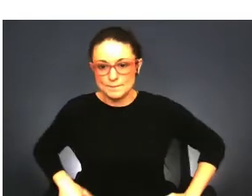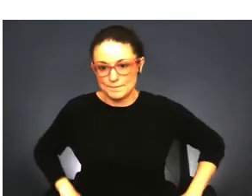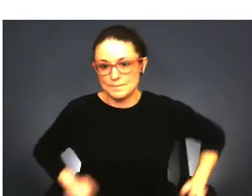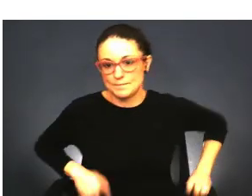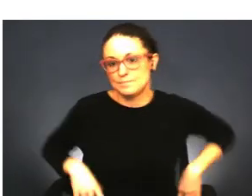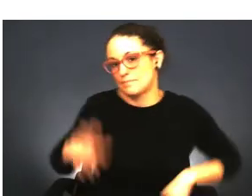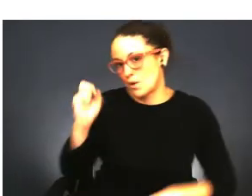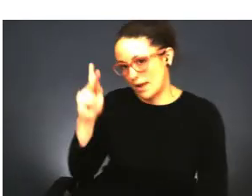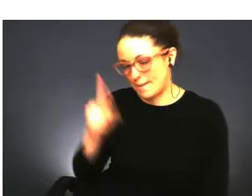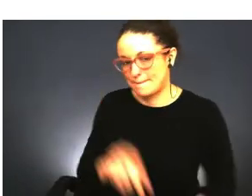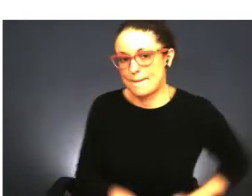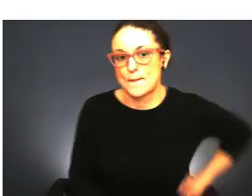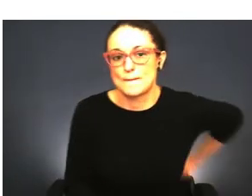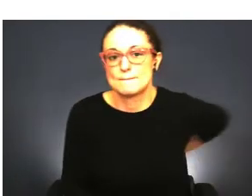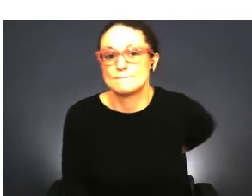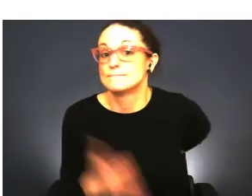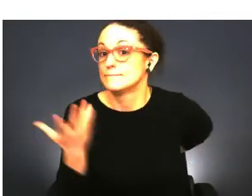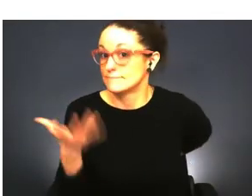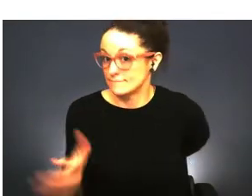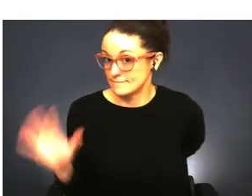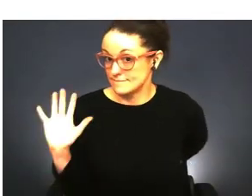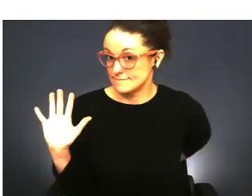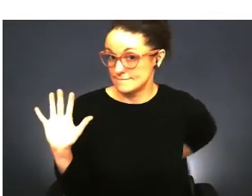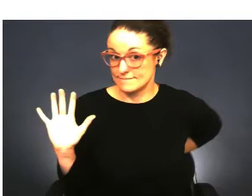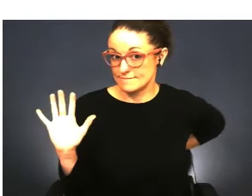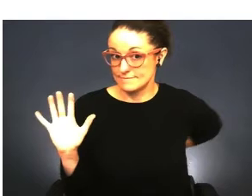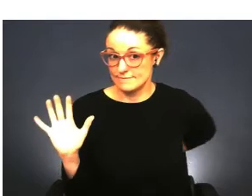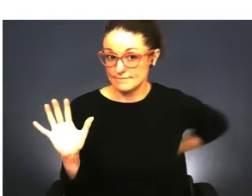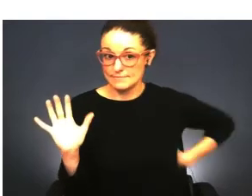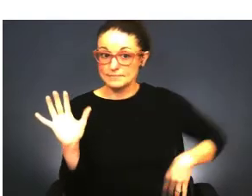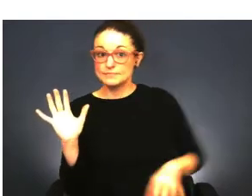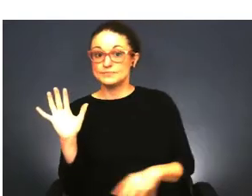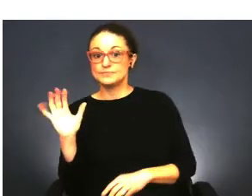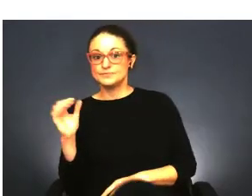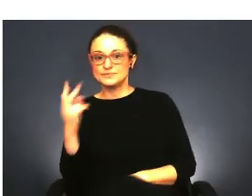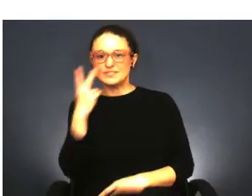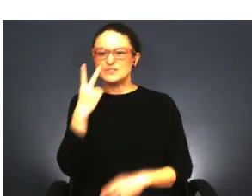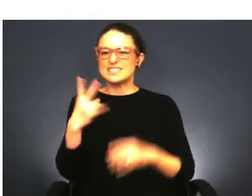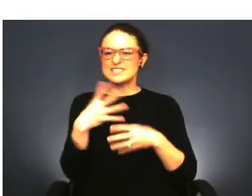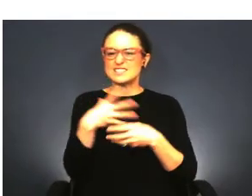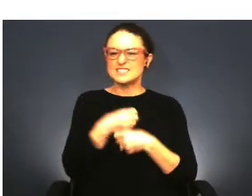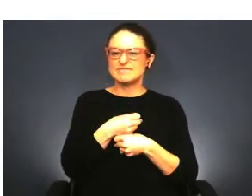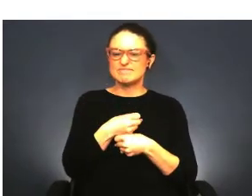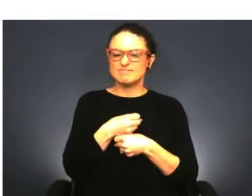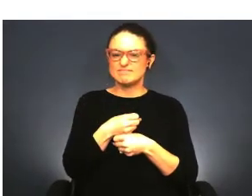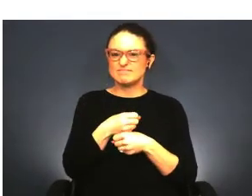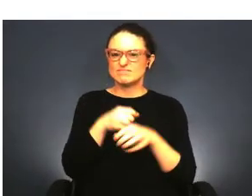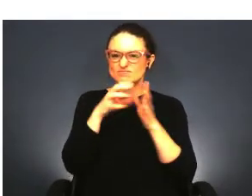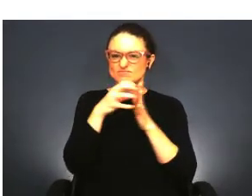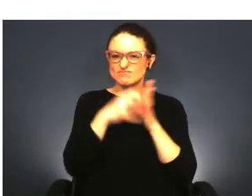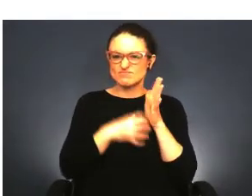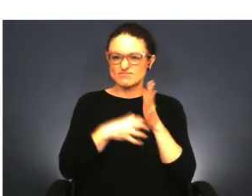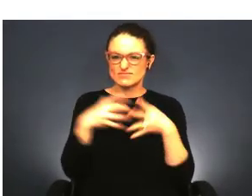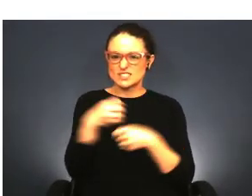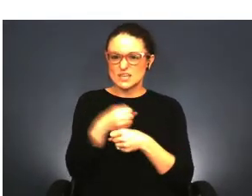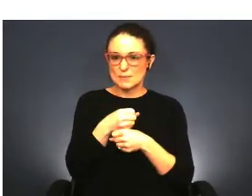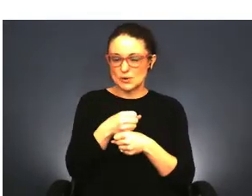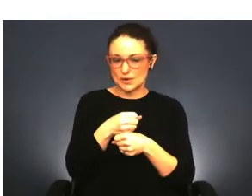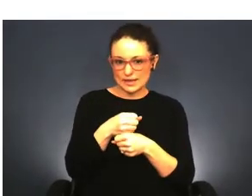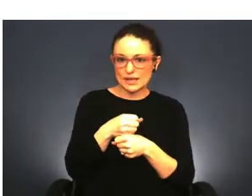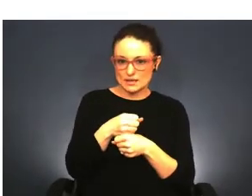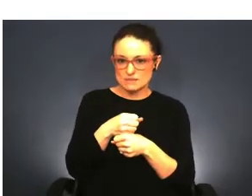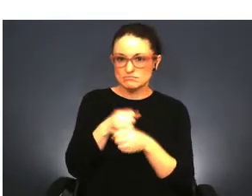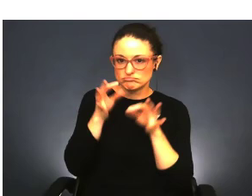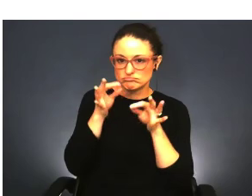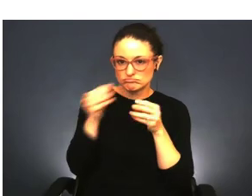Okay. When I'm done, I get this summary page right here. This is very similar to